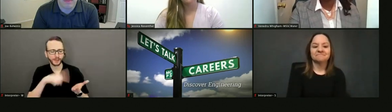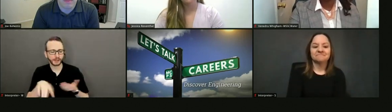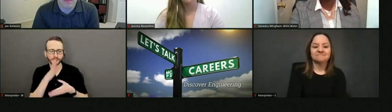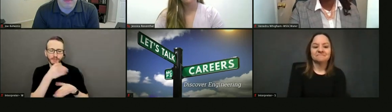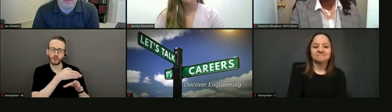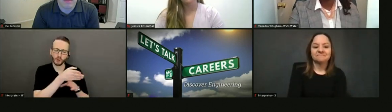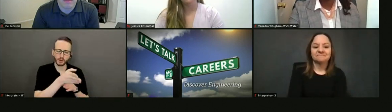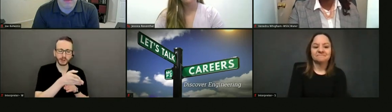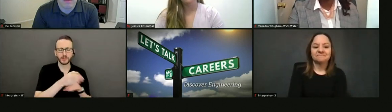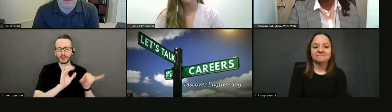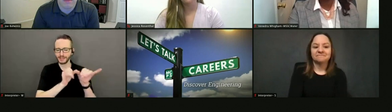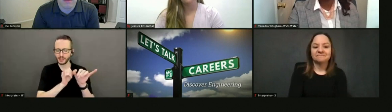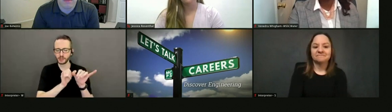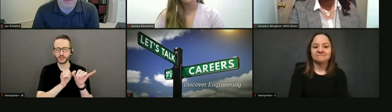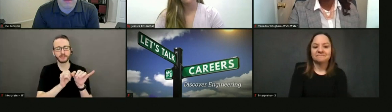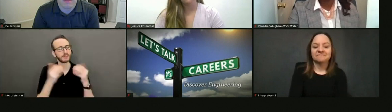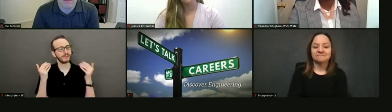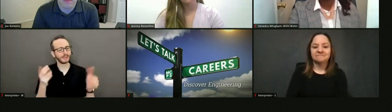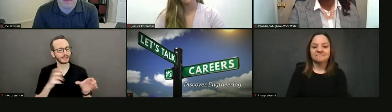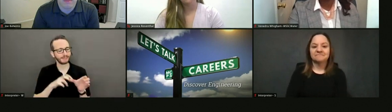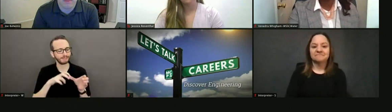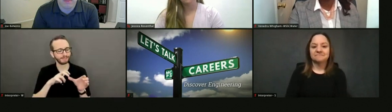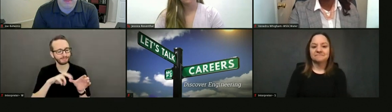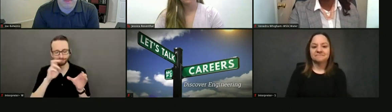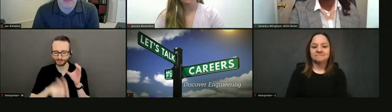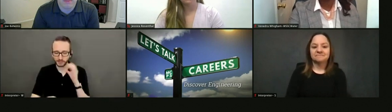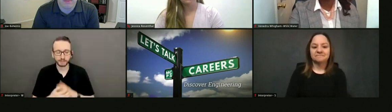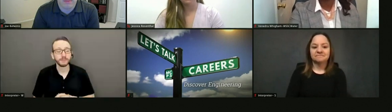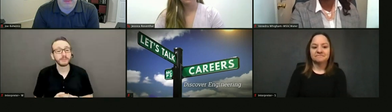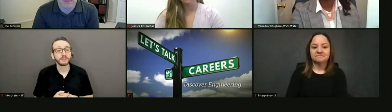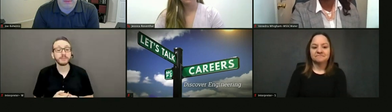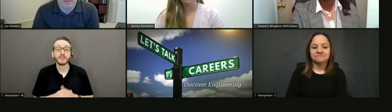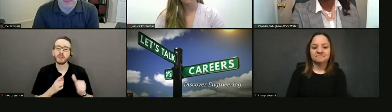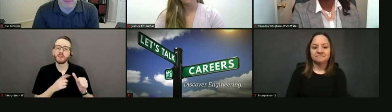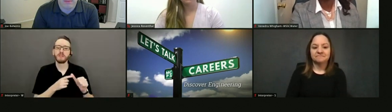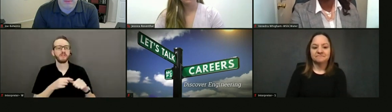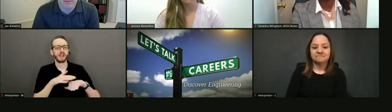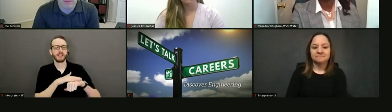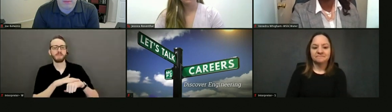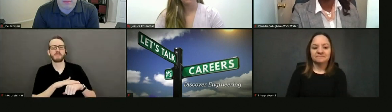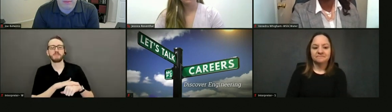Columbus, Ohio for my bachelor's in aerospace engineering. That's great. Jessica?